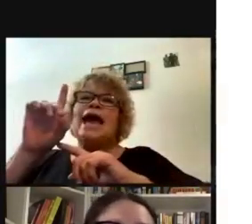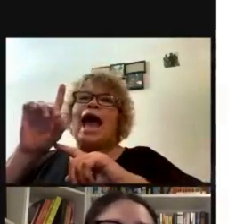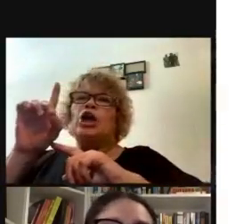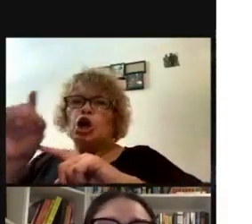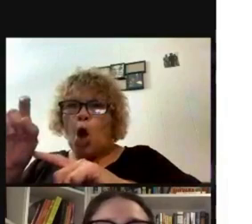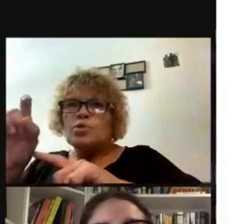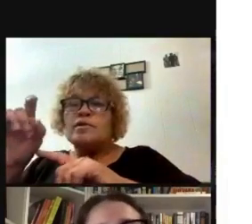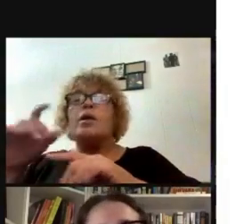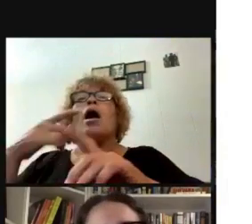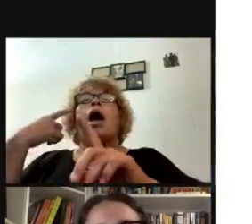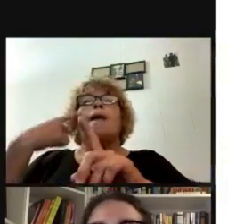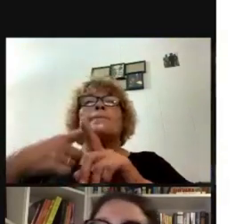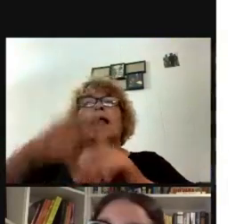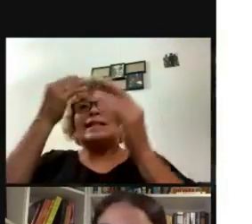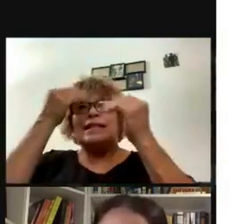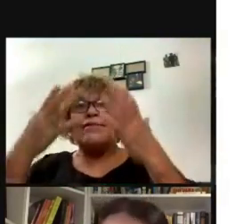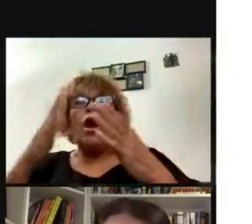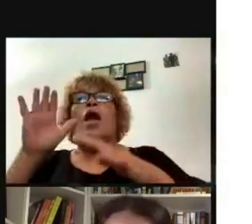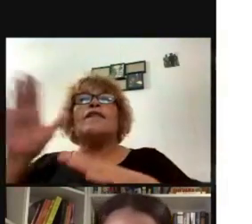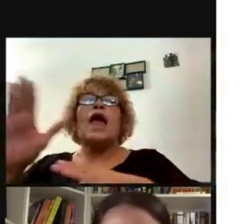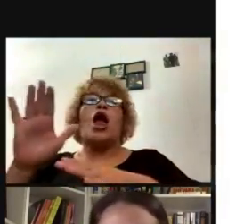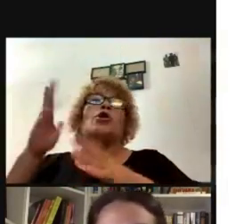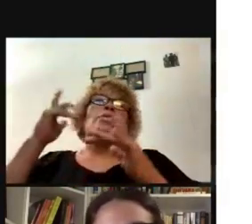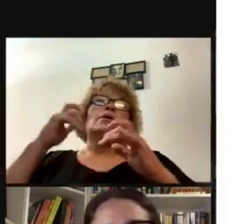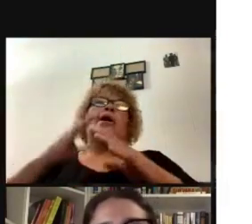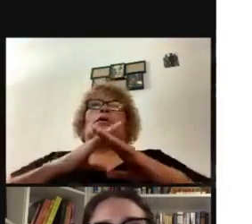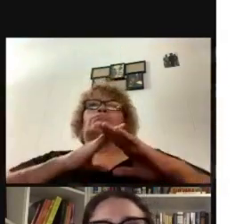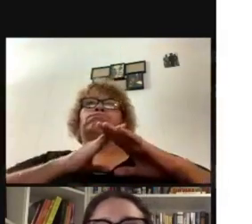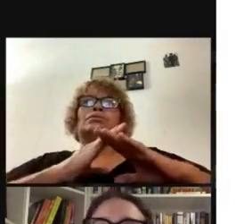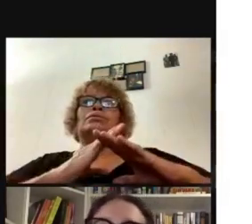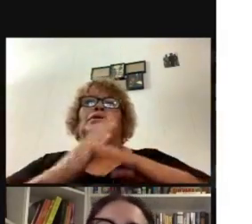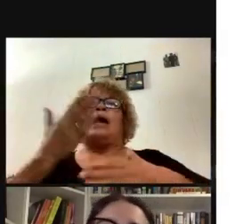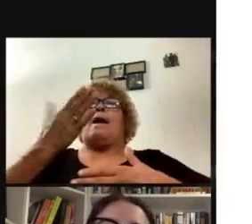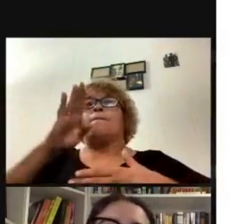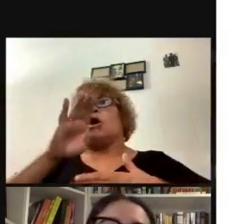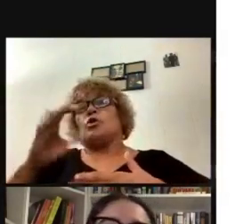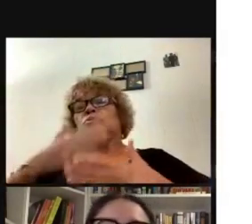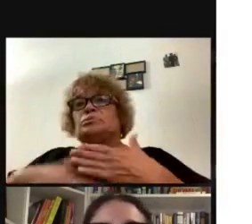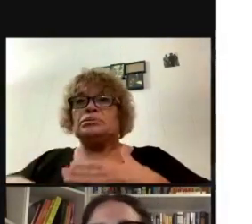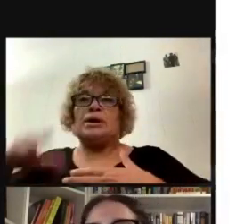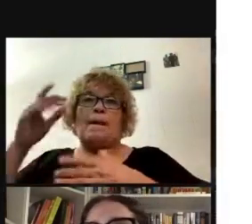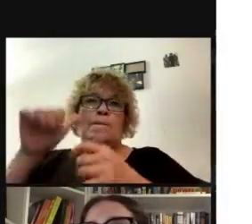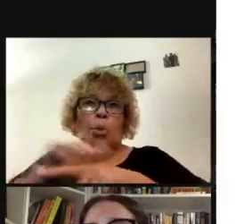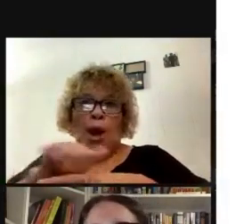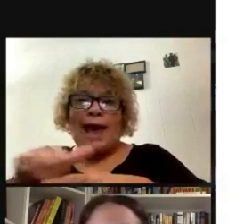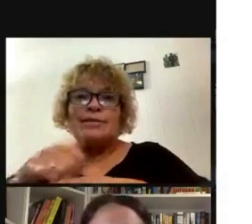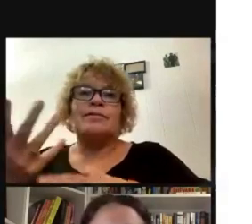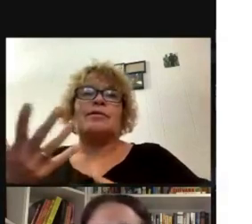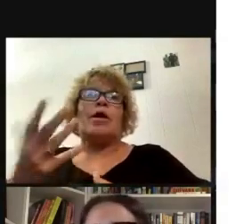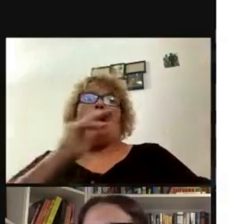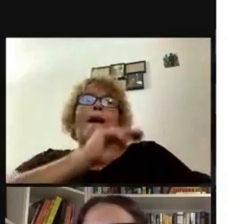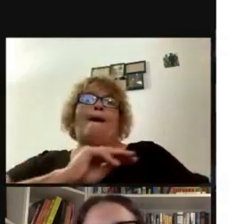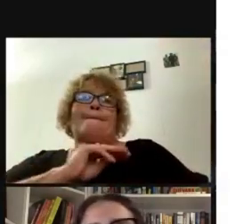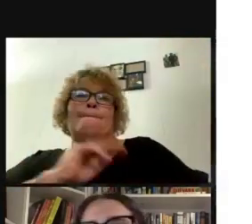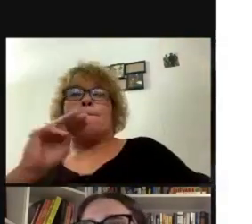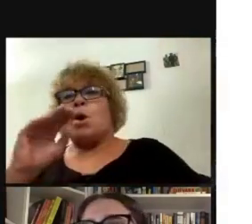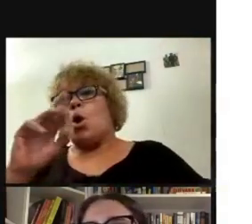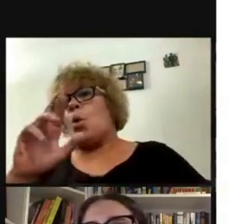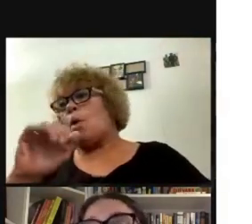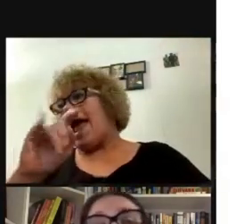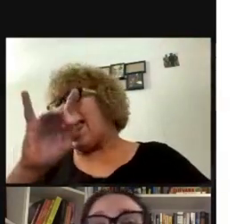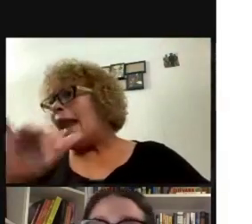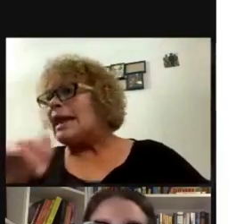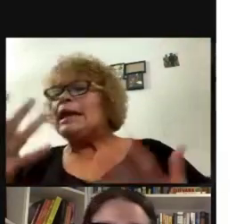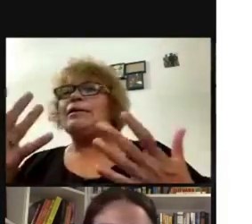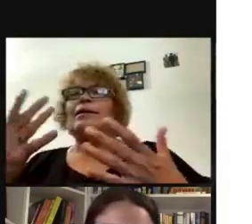also information on consent practices or the lack of consent practices, ideas about immorality, criminalization, just a